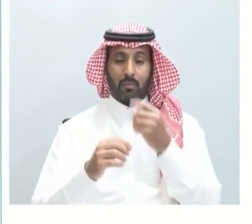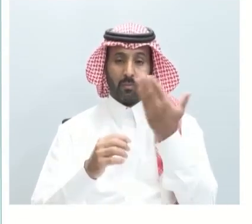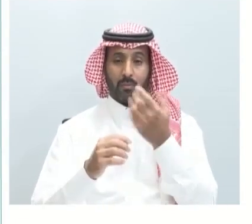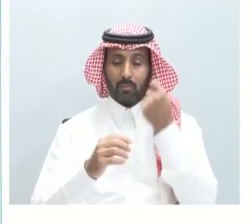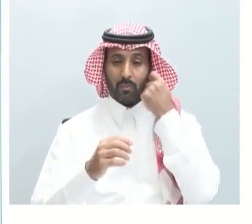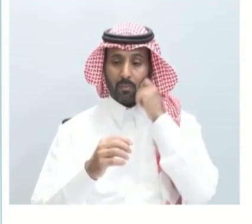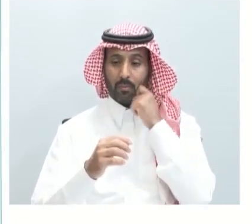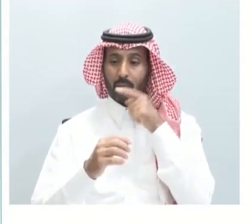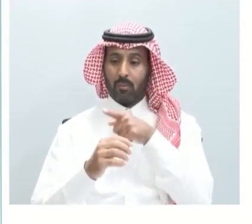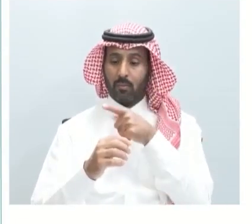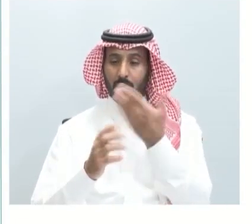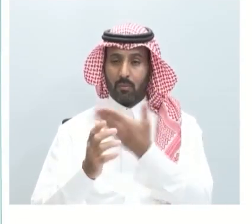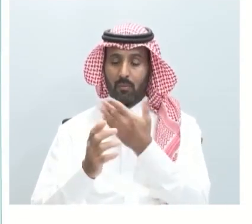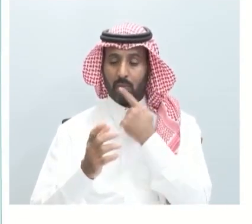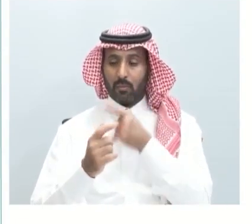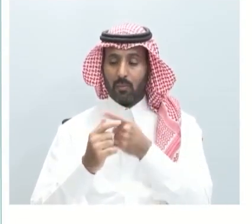studies anthropology,